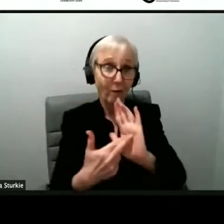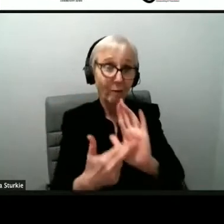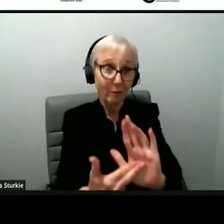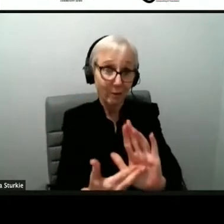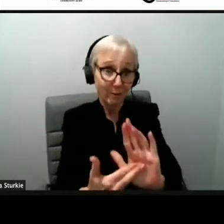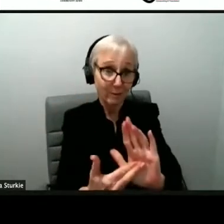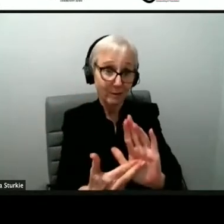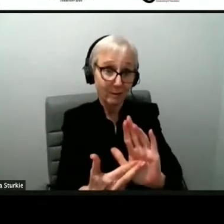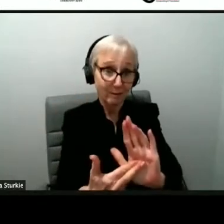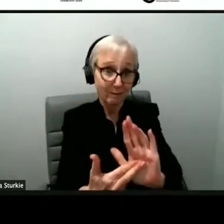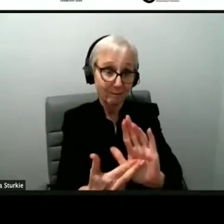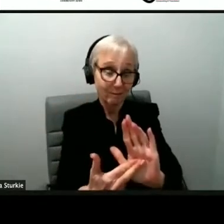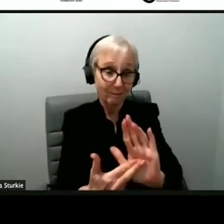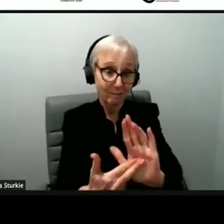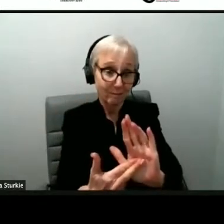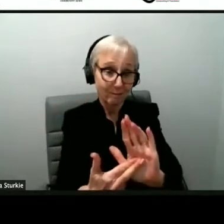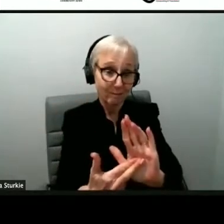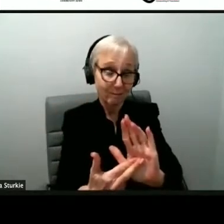also want to make sure that